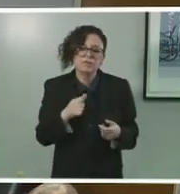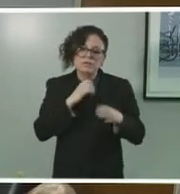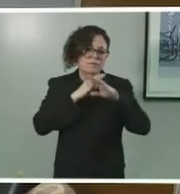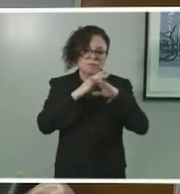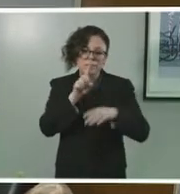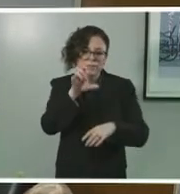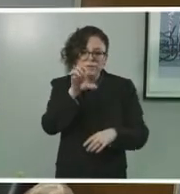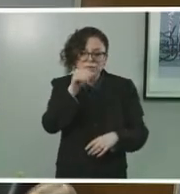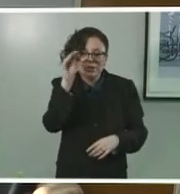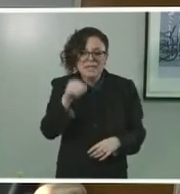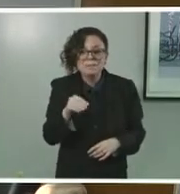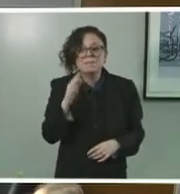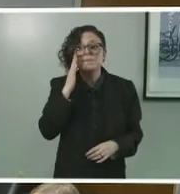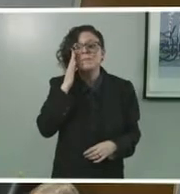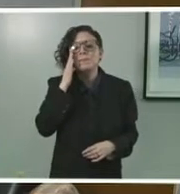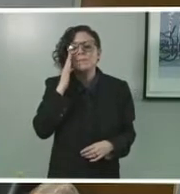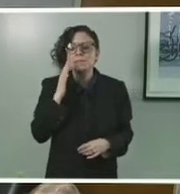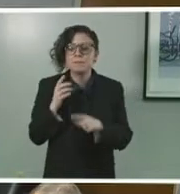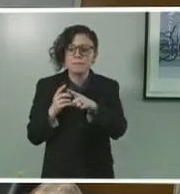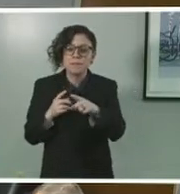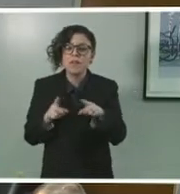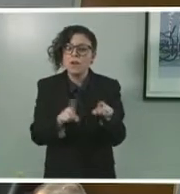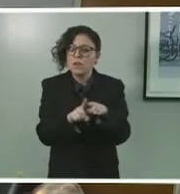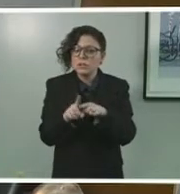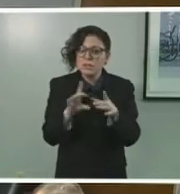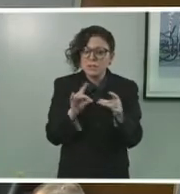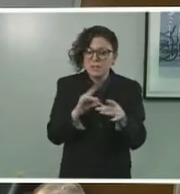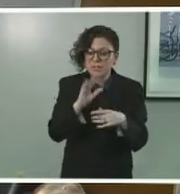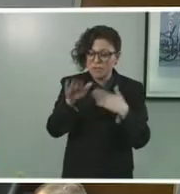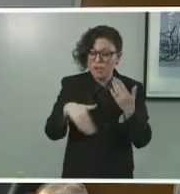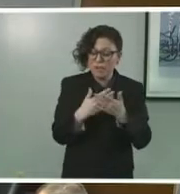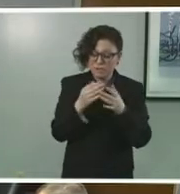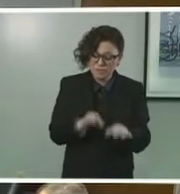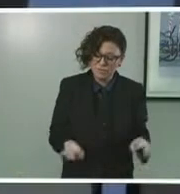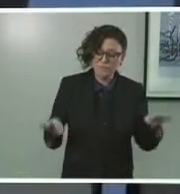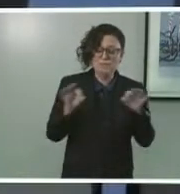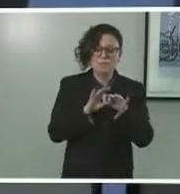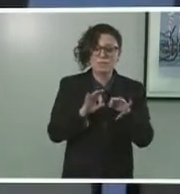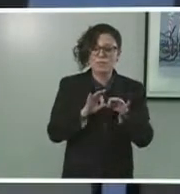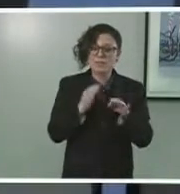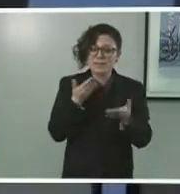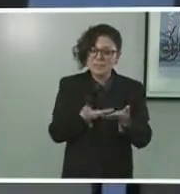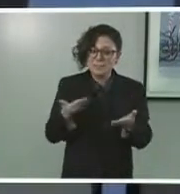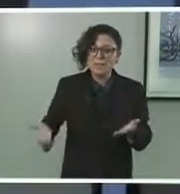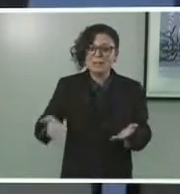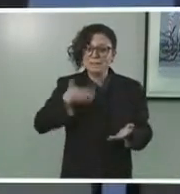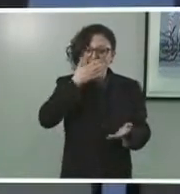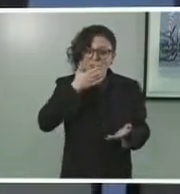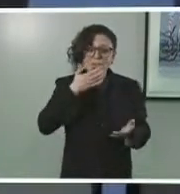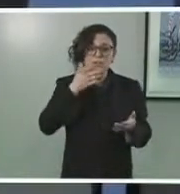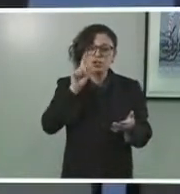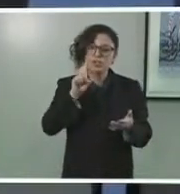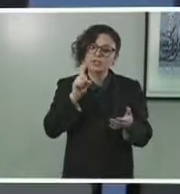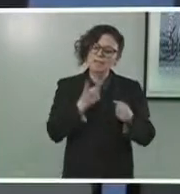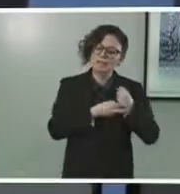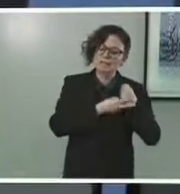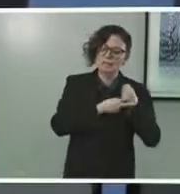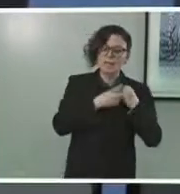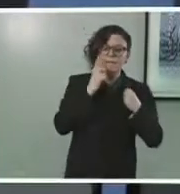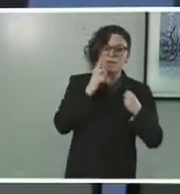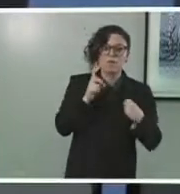medical supplies should be preserved for the healthcare providers and the first frontline